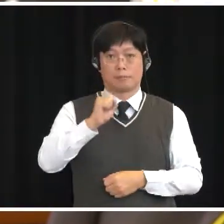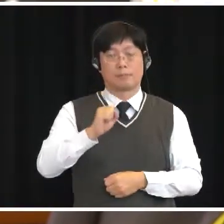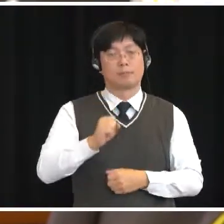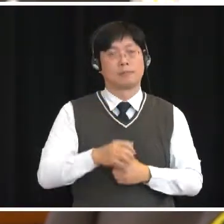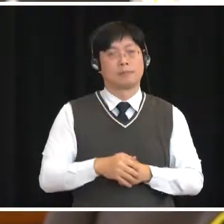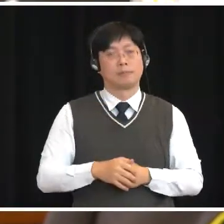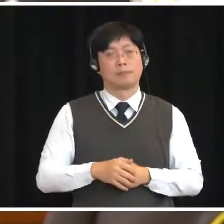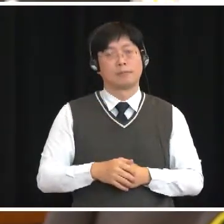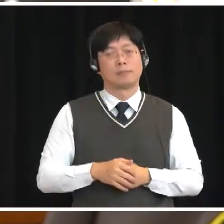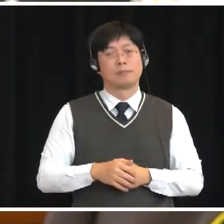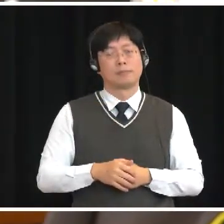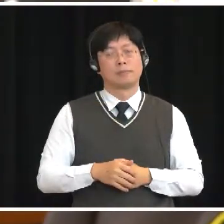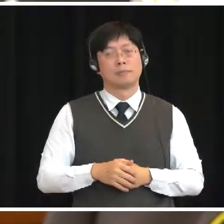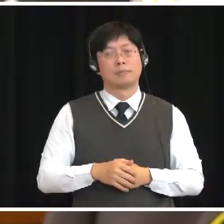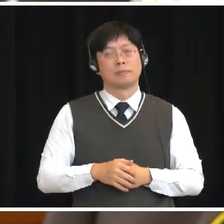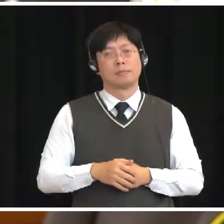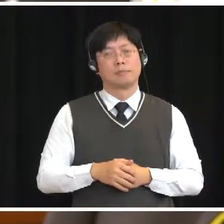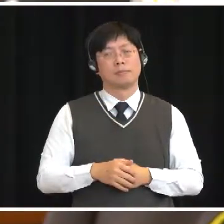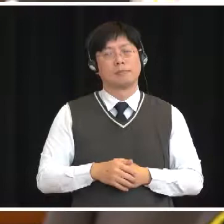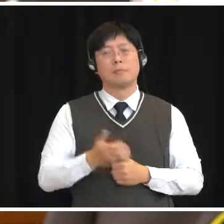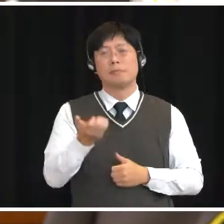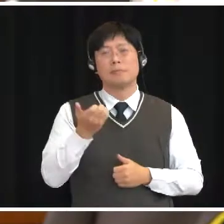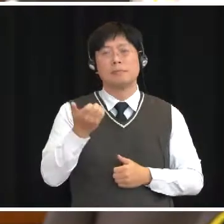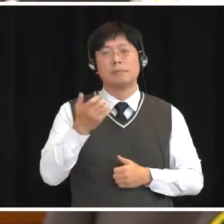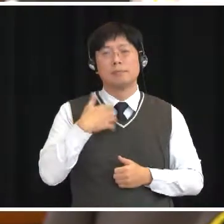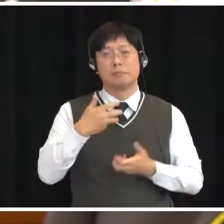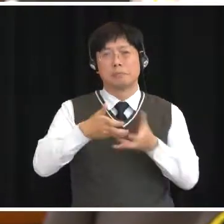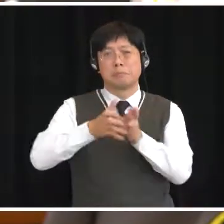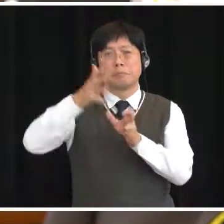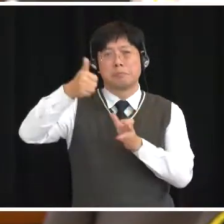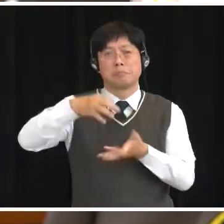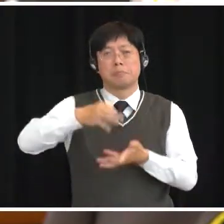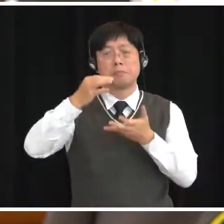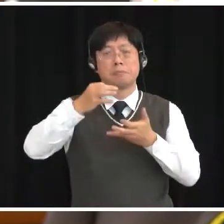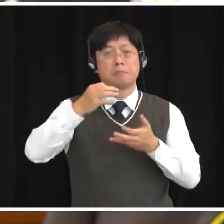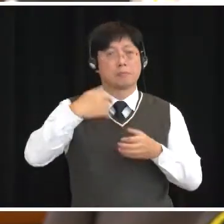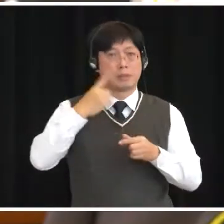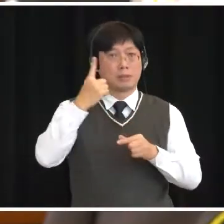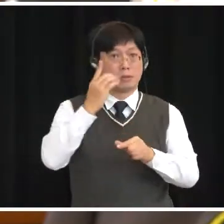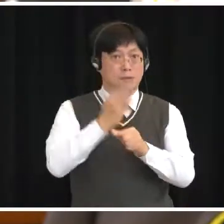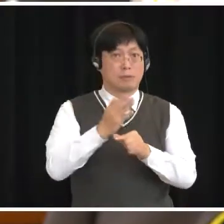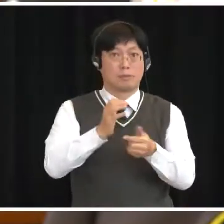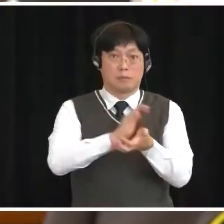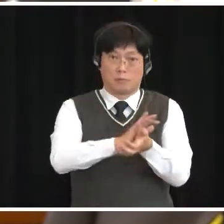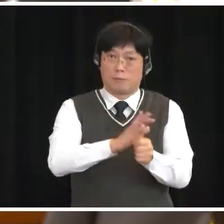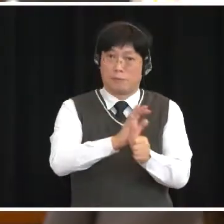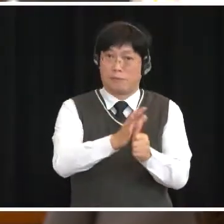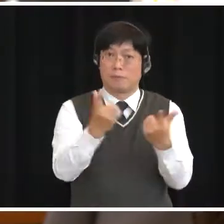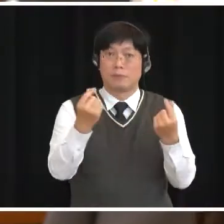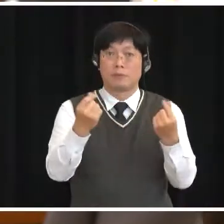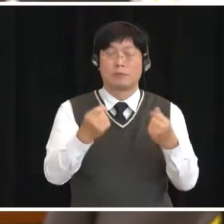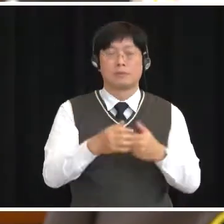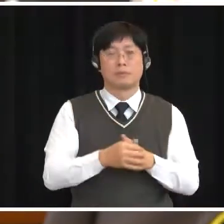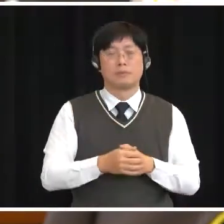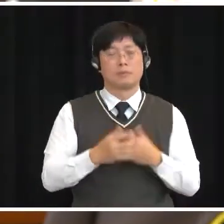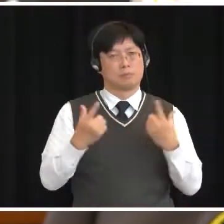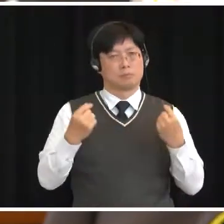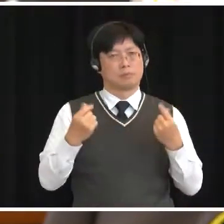physicians will be sent from major hospitals to serve in the rural areas. That's the